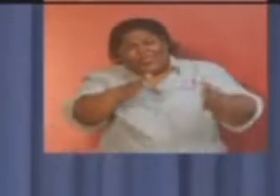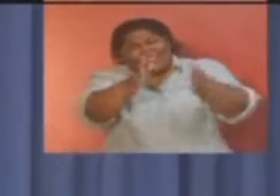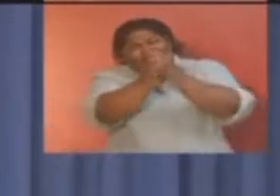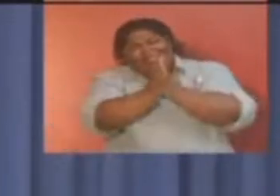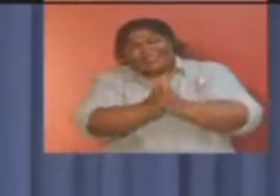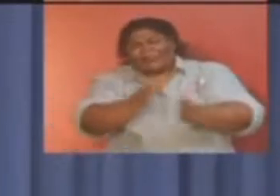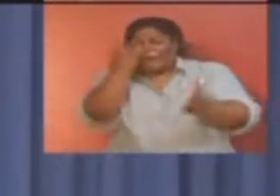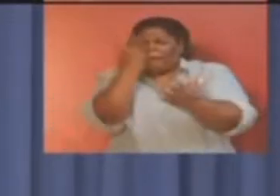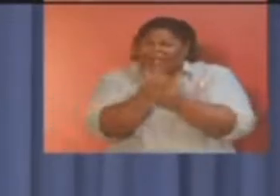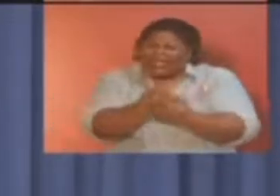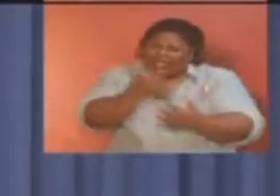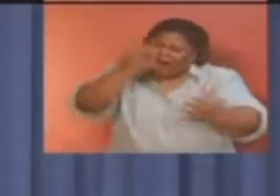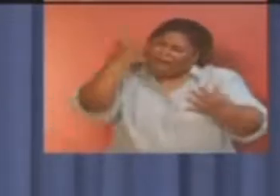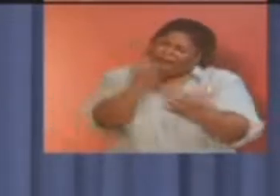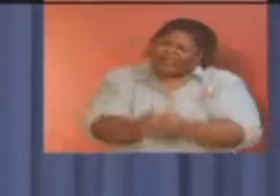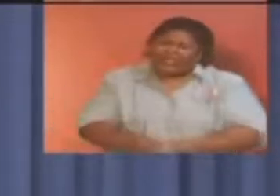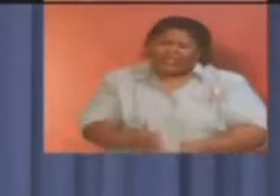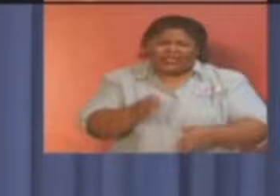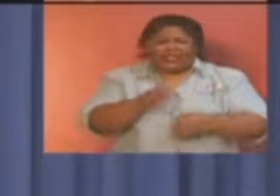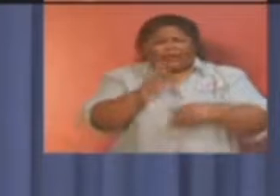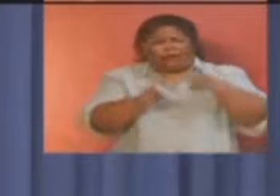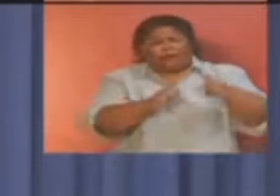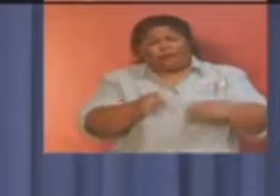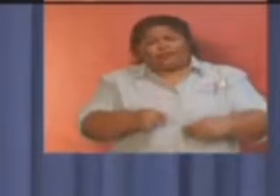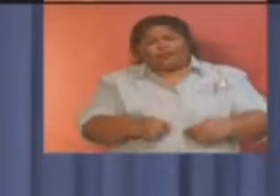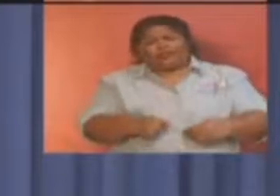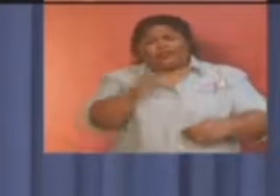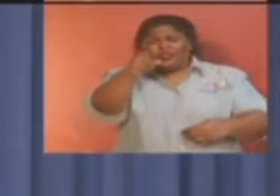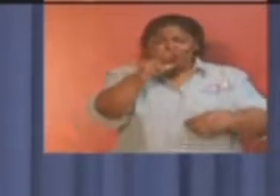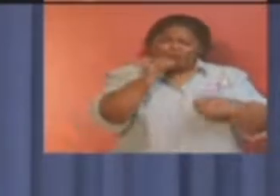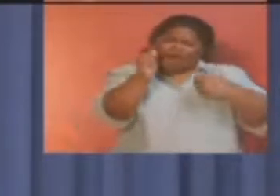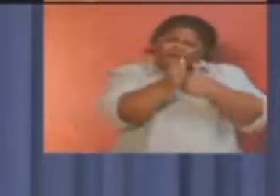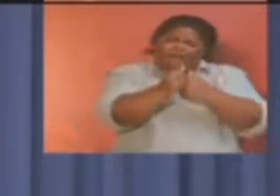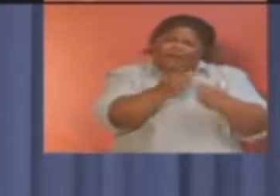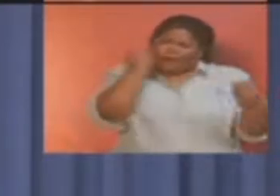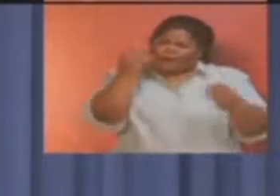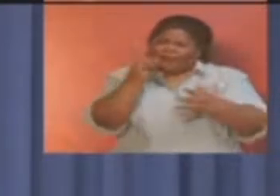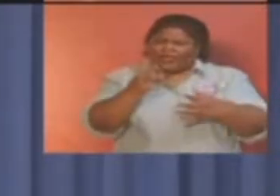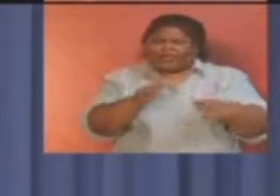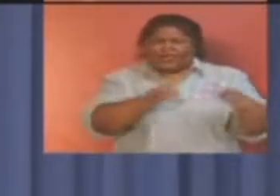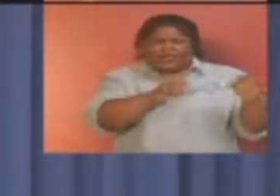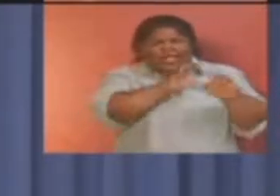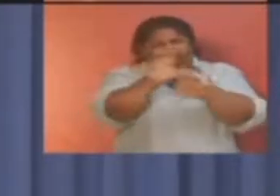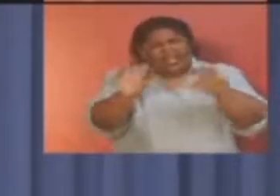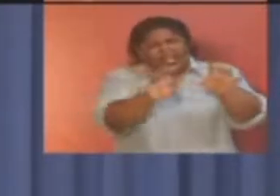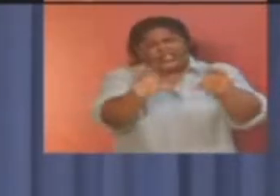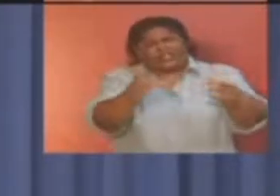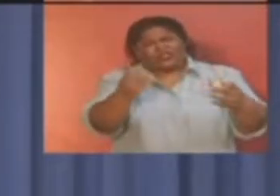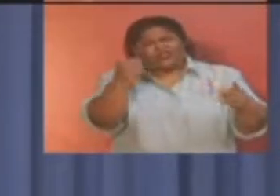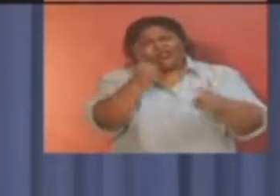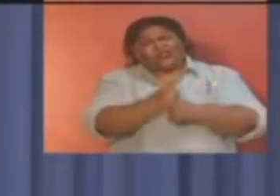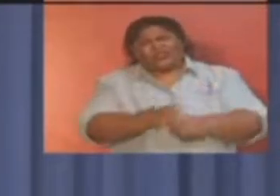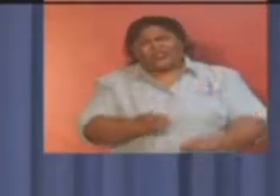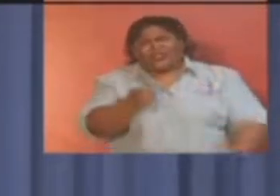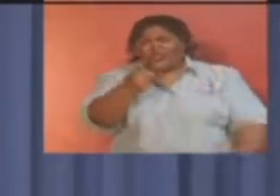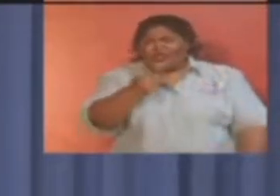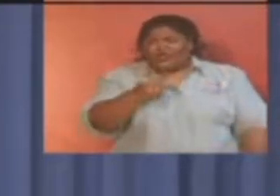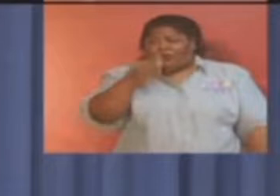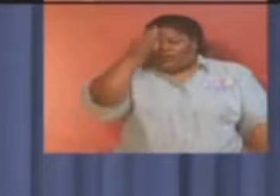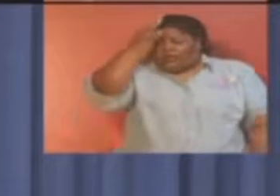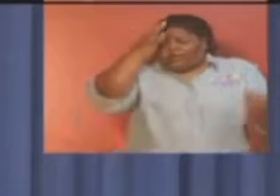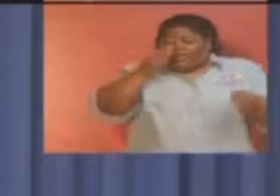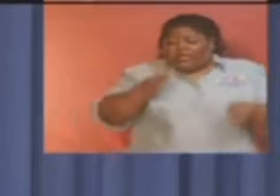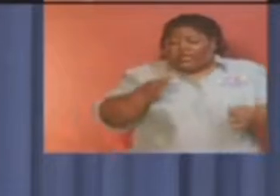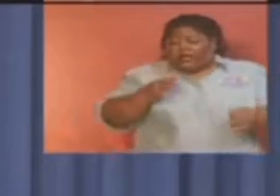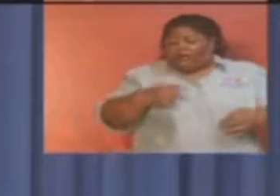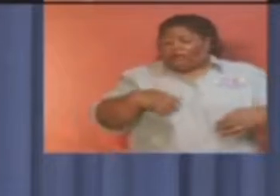things have stimulated a certain kind of opposite response. Instead of responding in the way that we